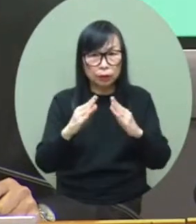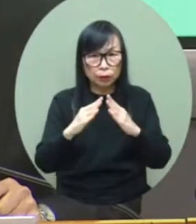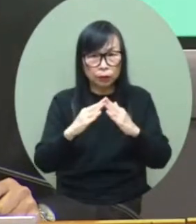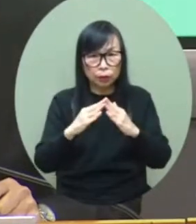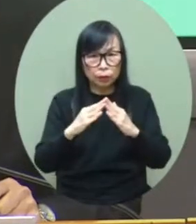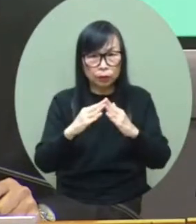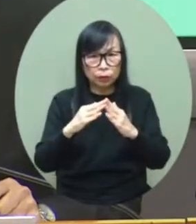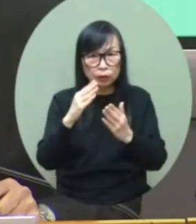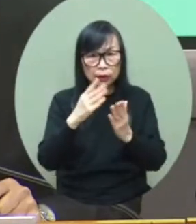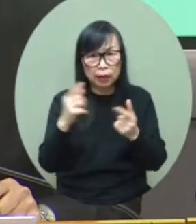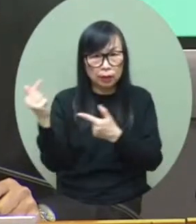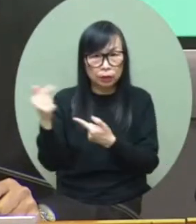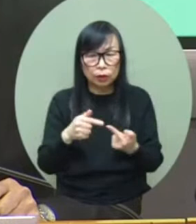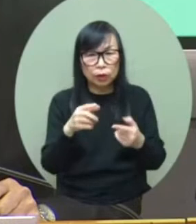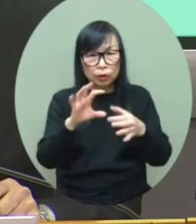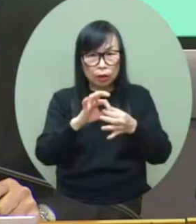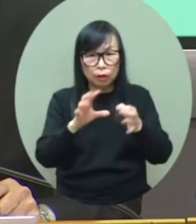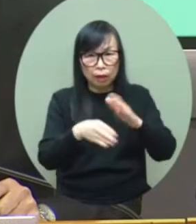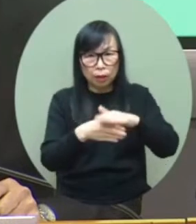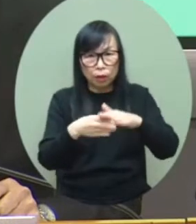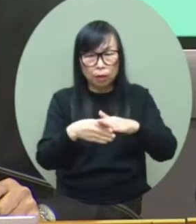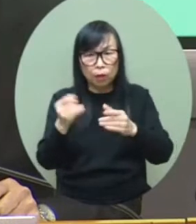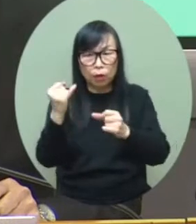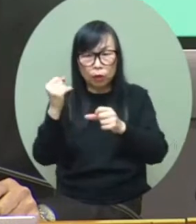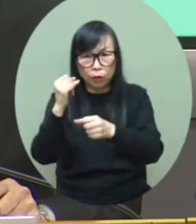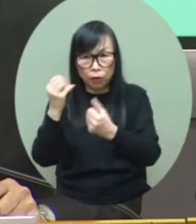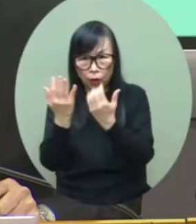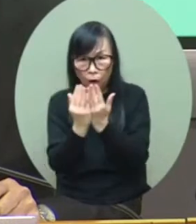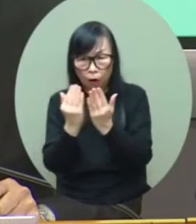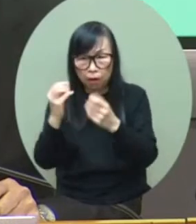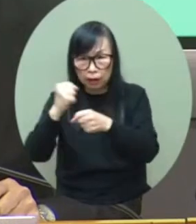safe and convenient manner.